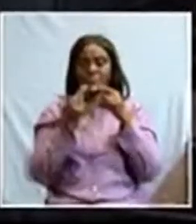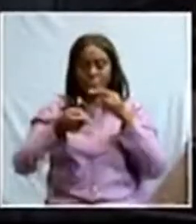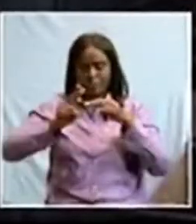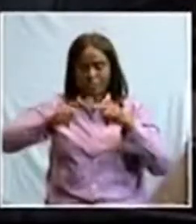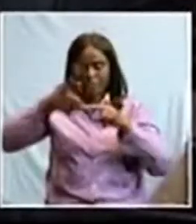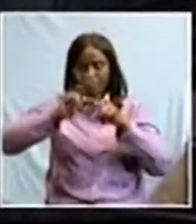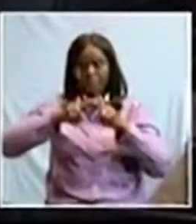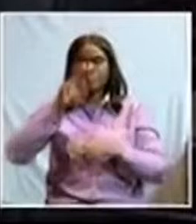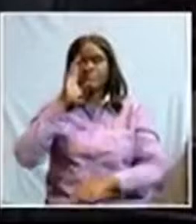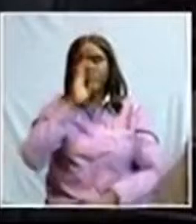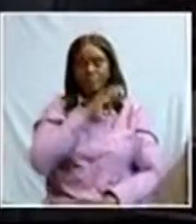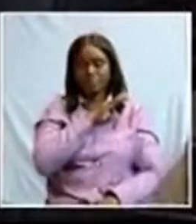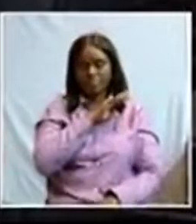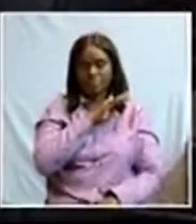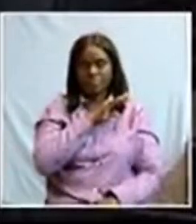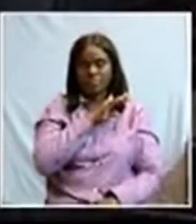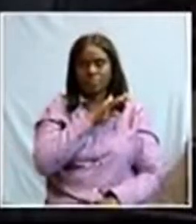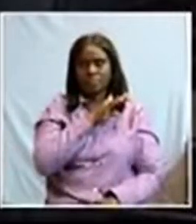Increased.